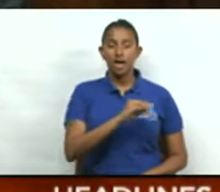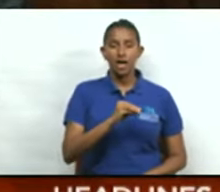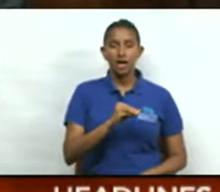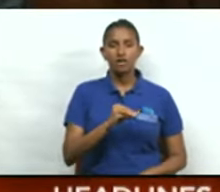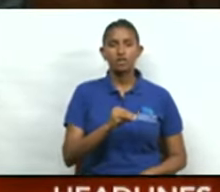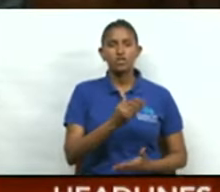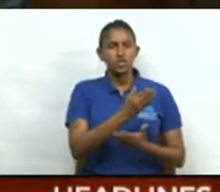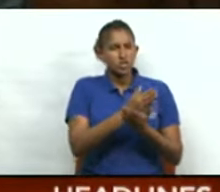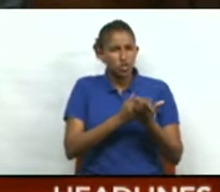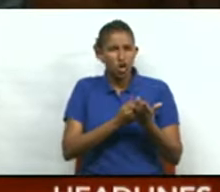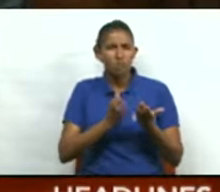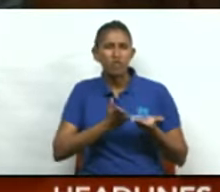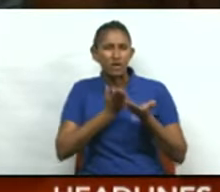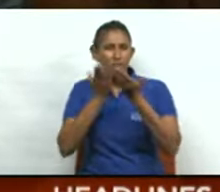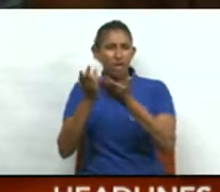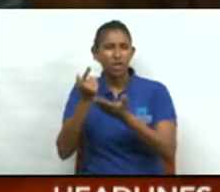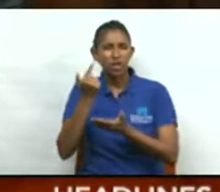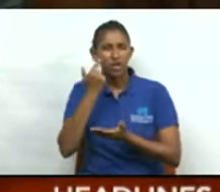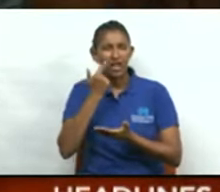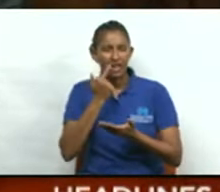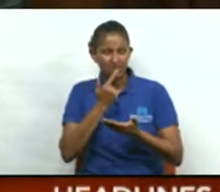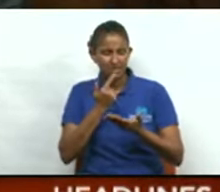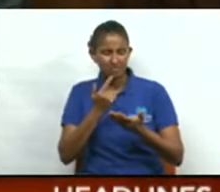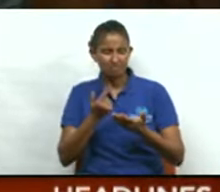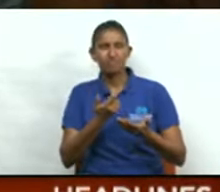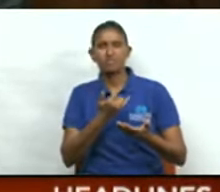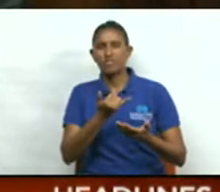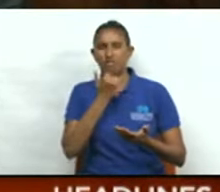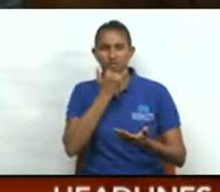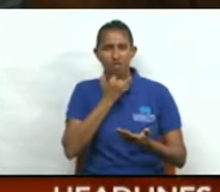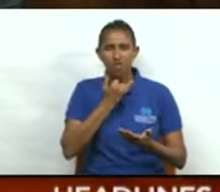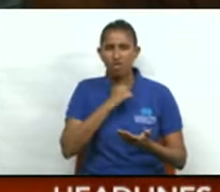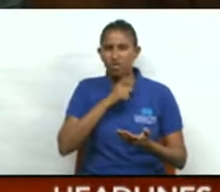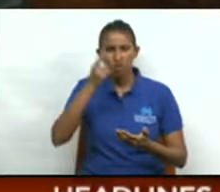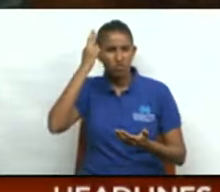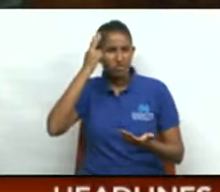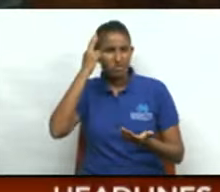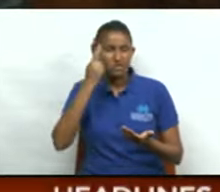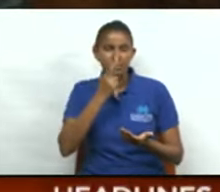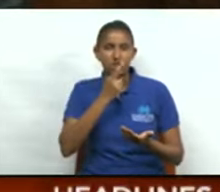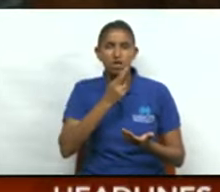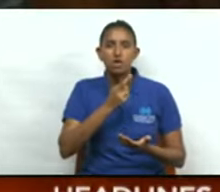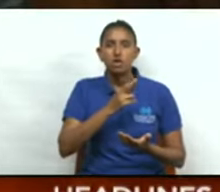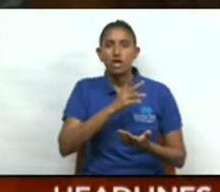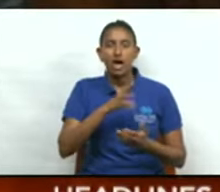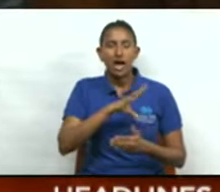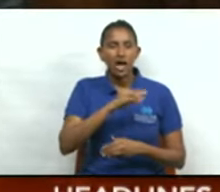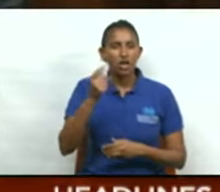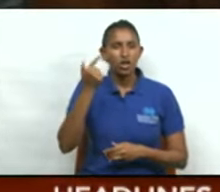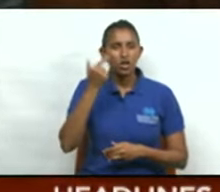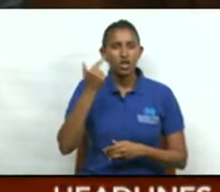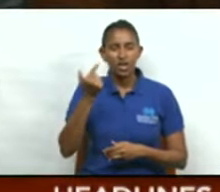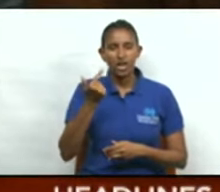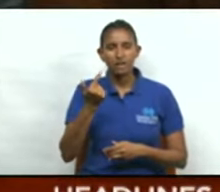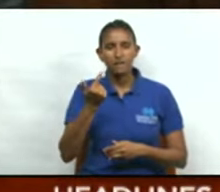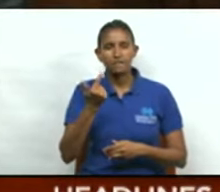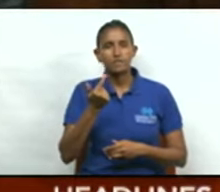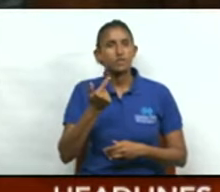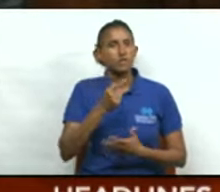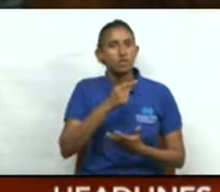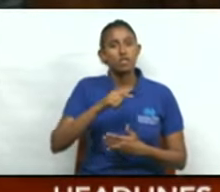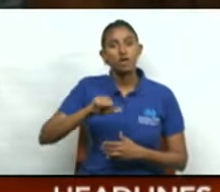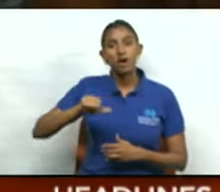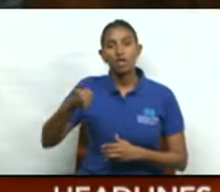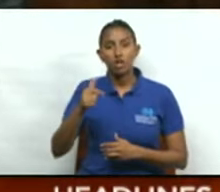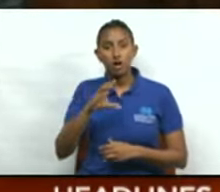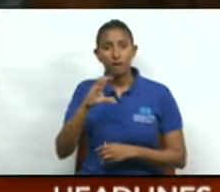be irrational on the face of it. It appears that the foreign consultants employed by the SRC were